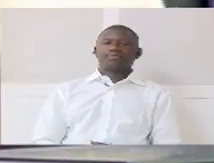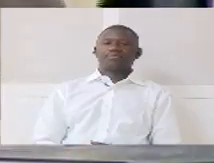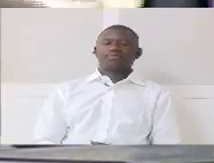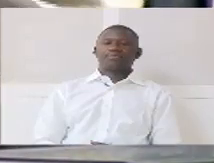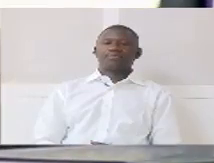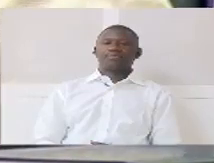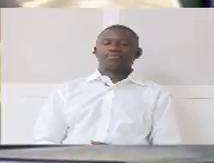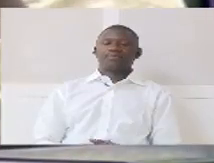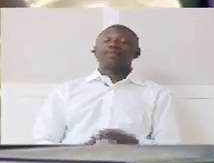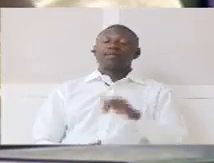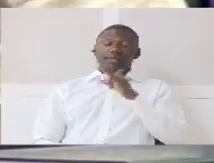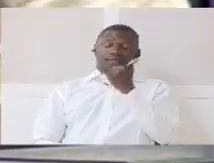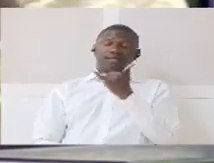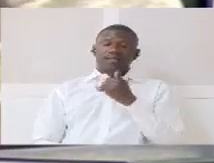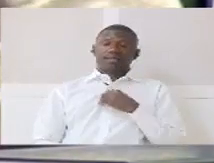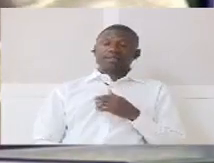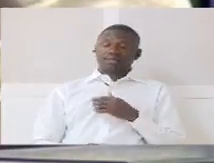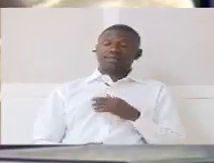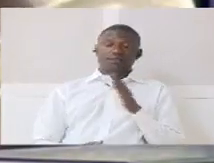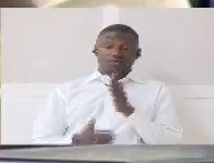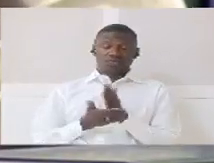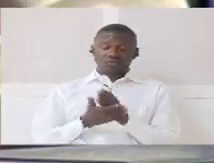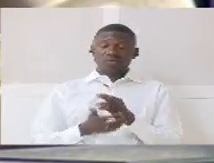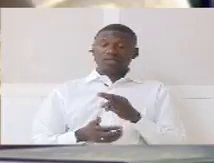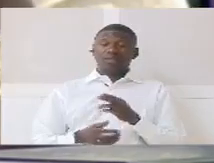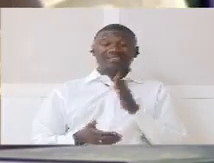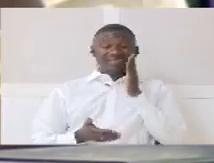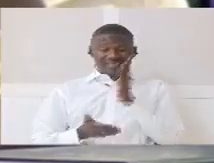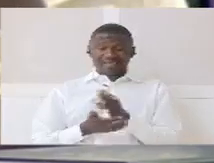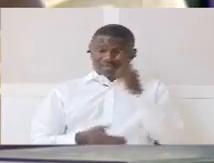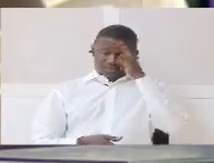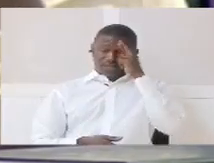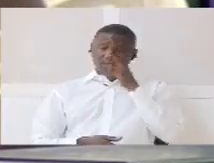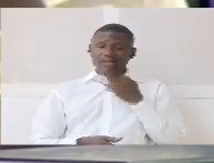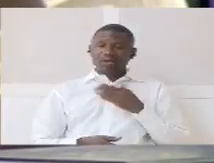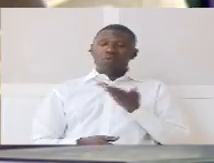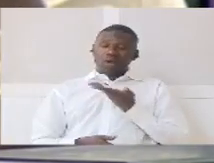but one on the main factor of it. That's the main factor. Yes, amongst others.